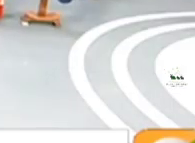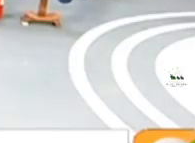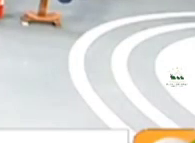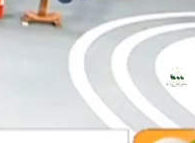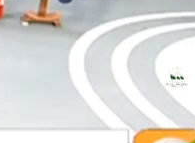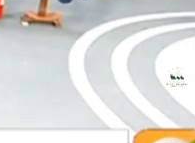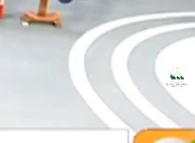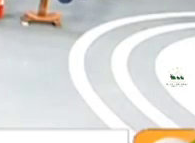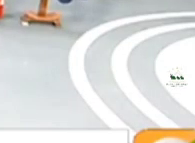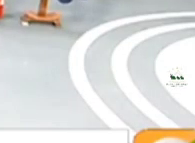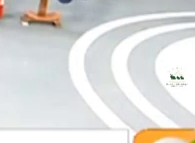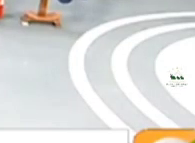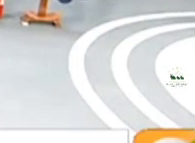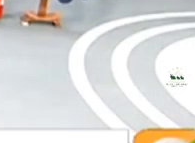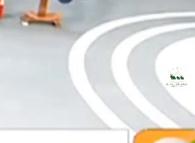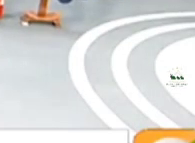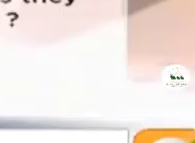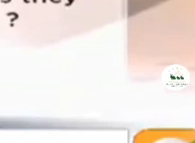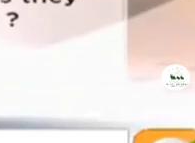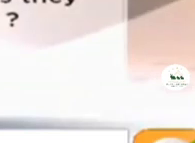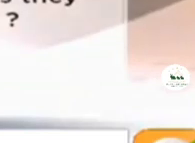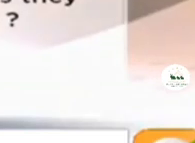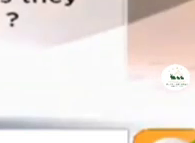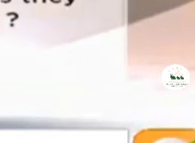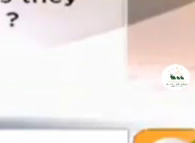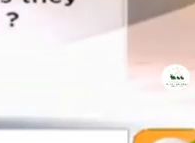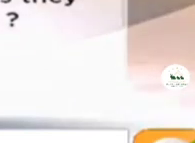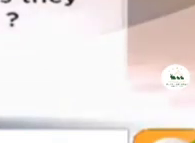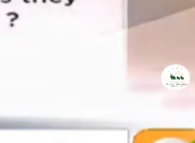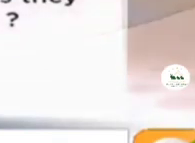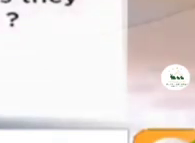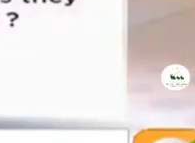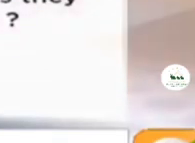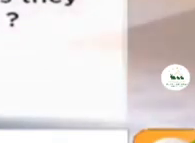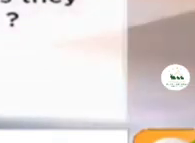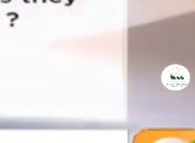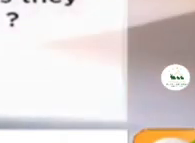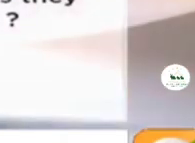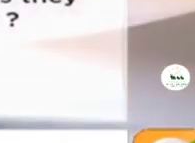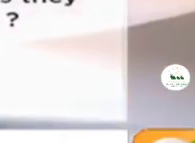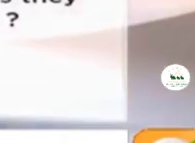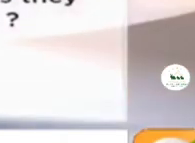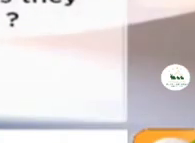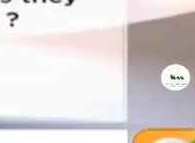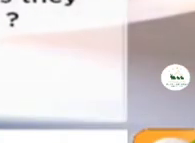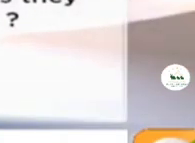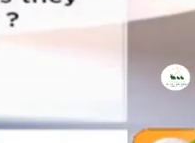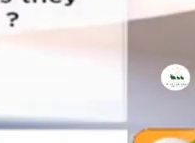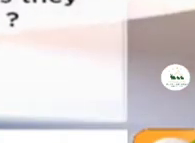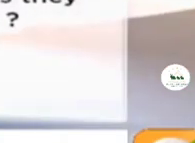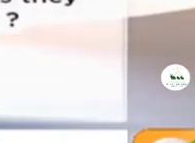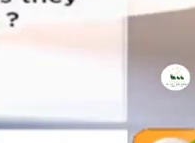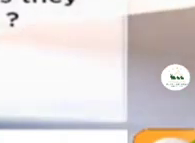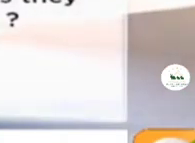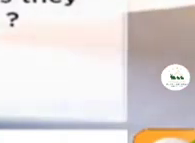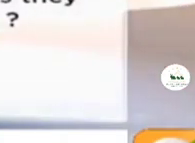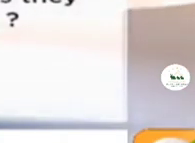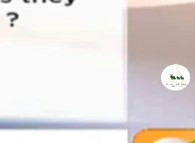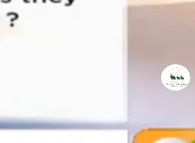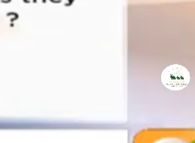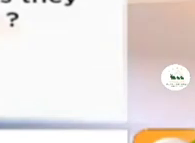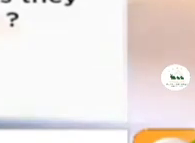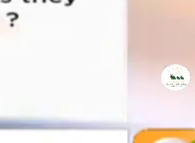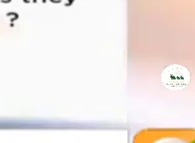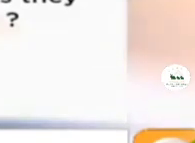Thomas Masotti is asking, would any of them dare run for presidency? If yes, what would be any three changes they would champion